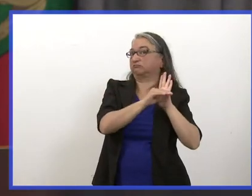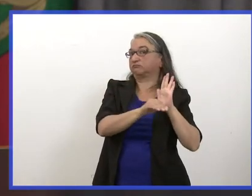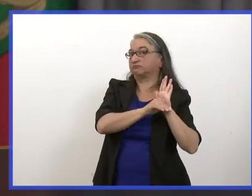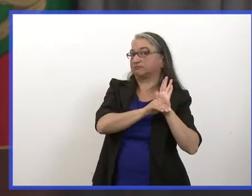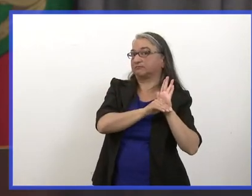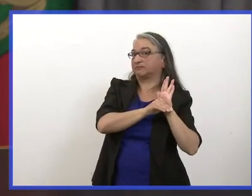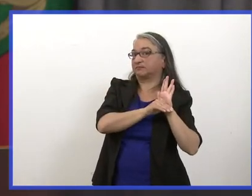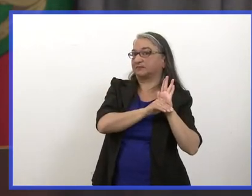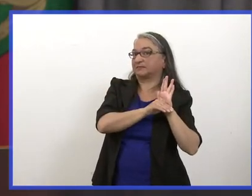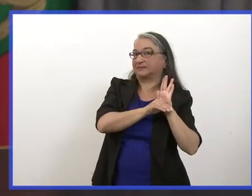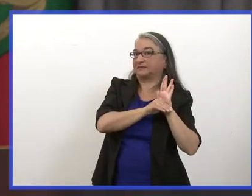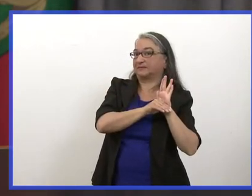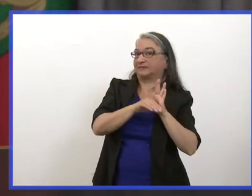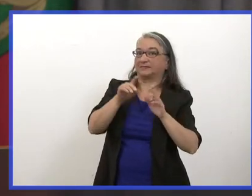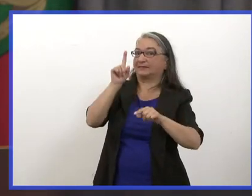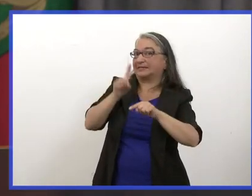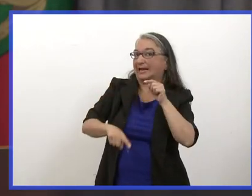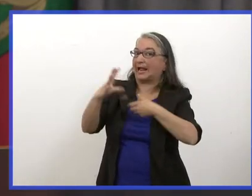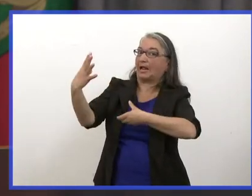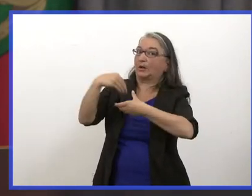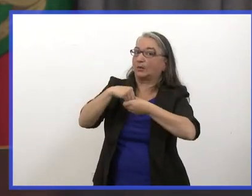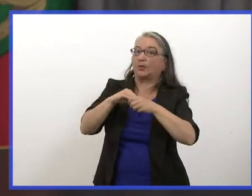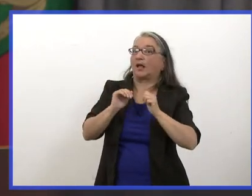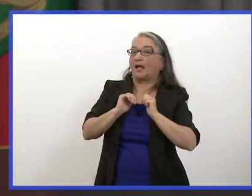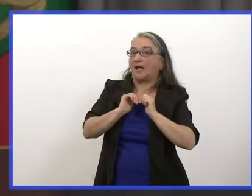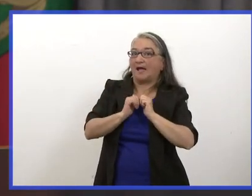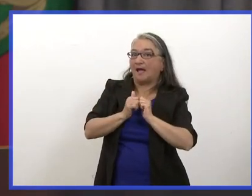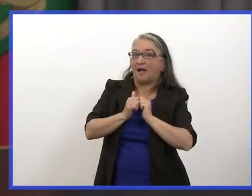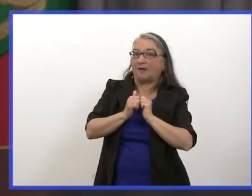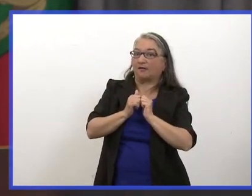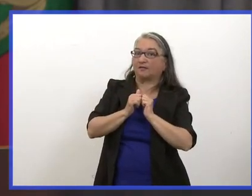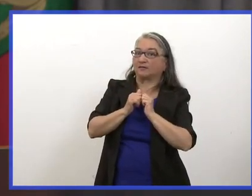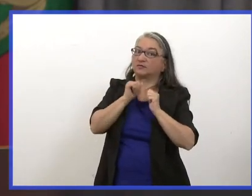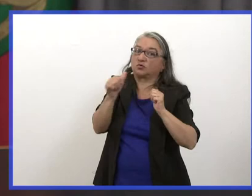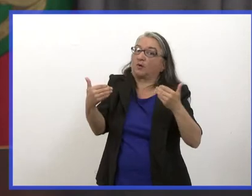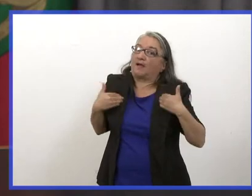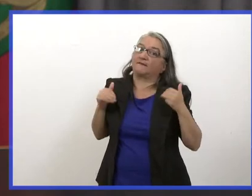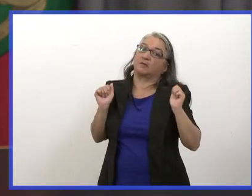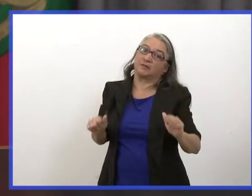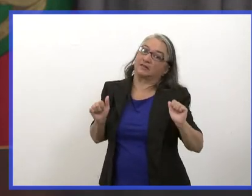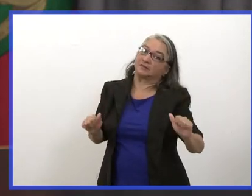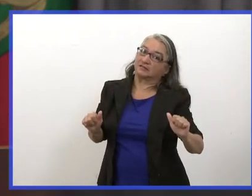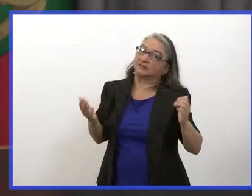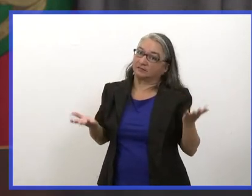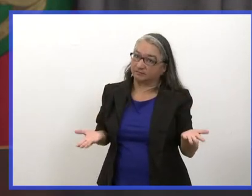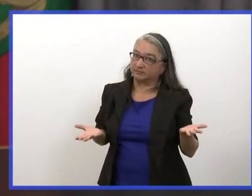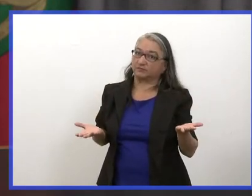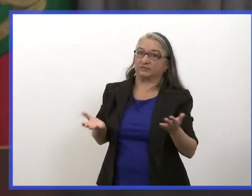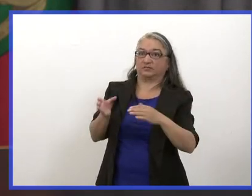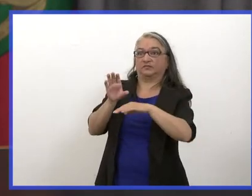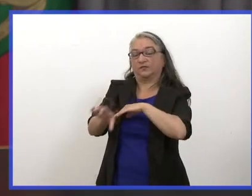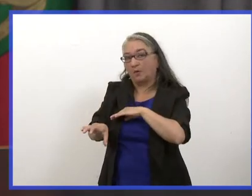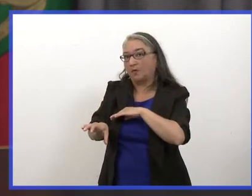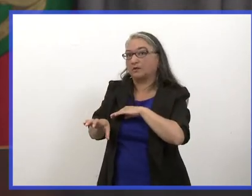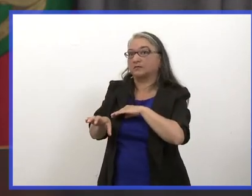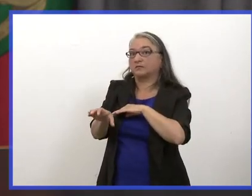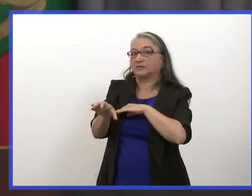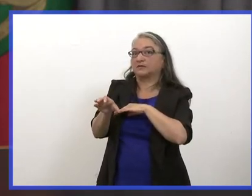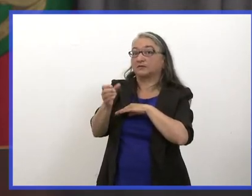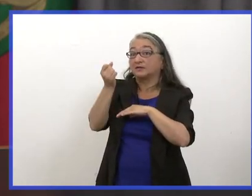enforcement. But again, it's we've said this all along, is these orders, the fundamentals, are